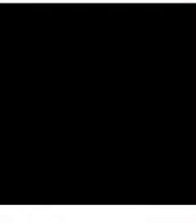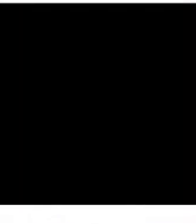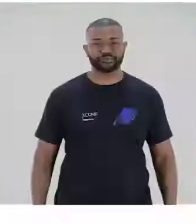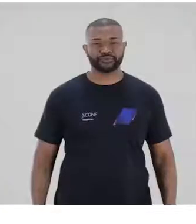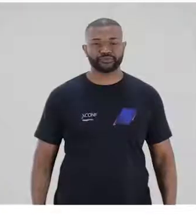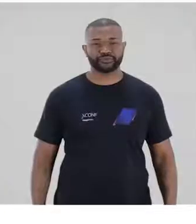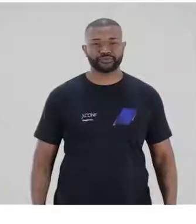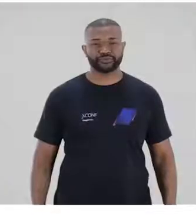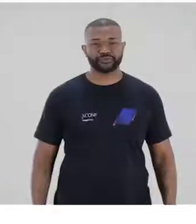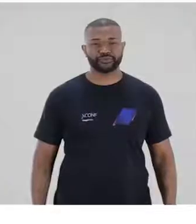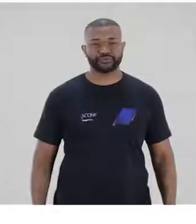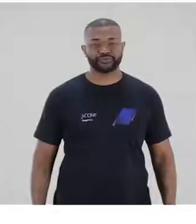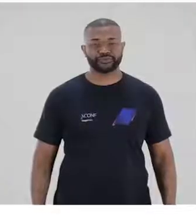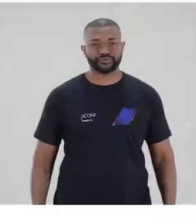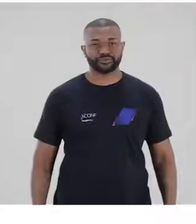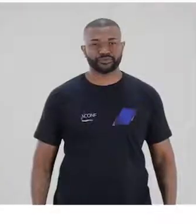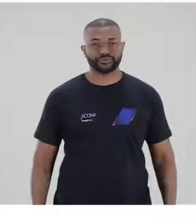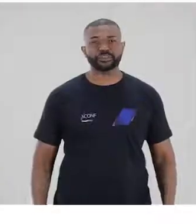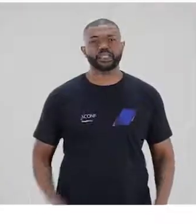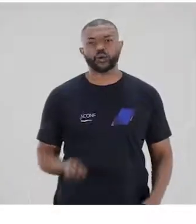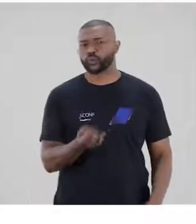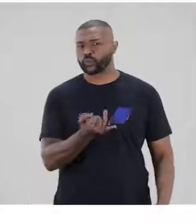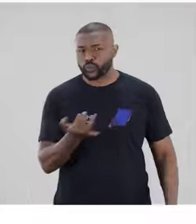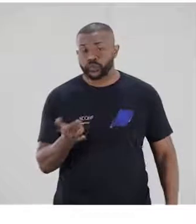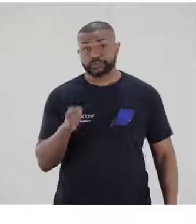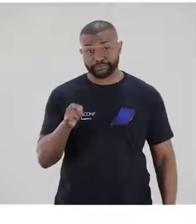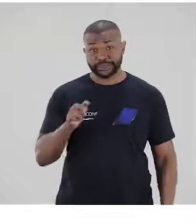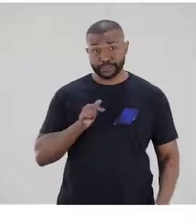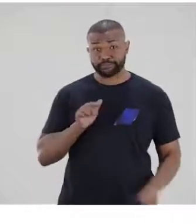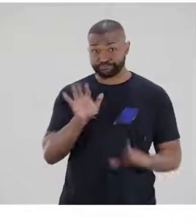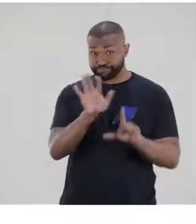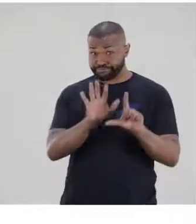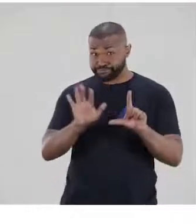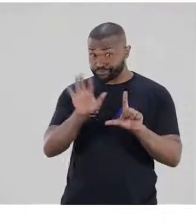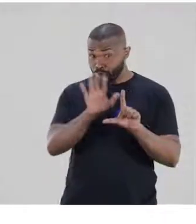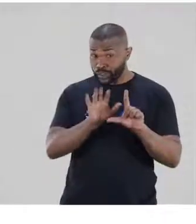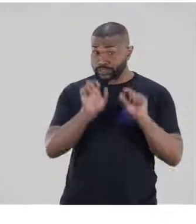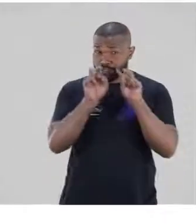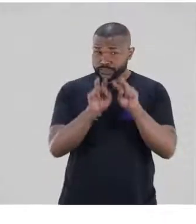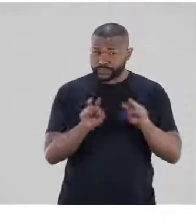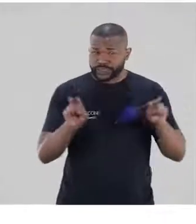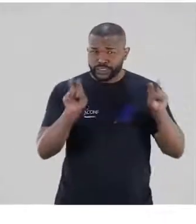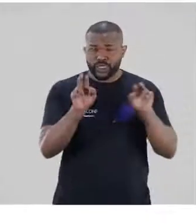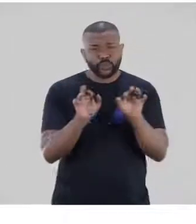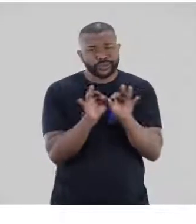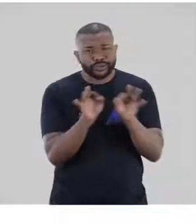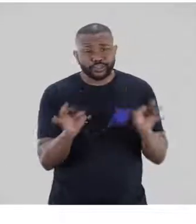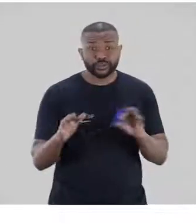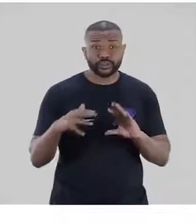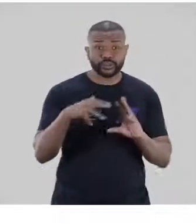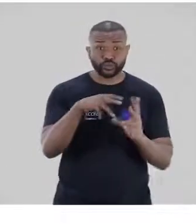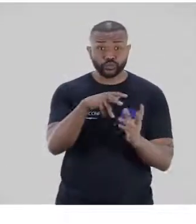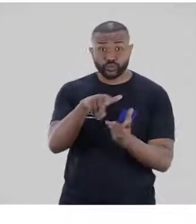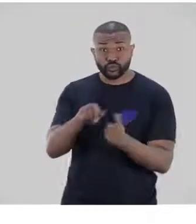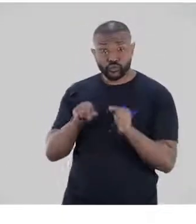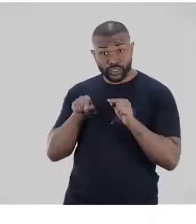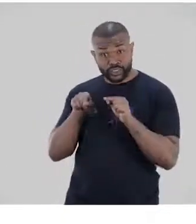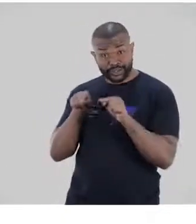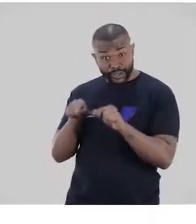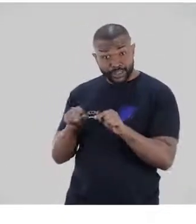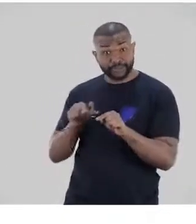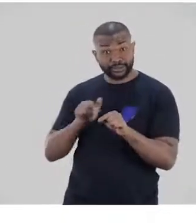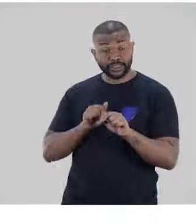of them here, you know, in a simplest view of the world. This is a computational unit, as in it has